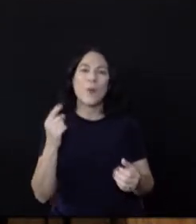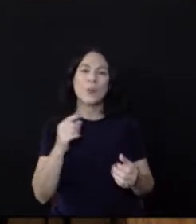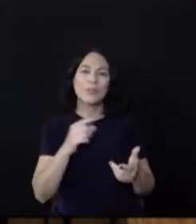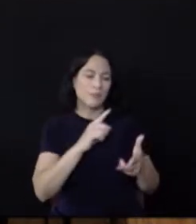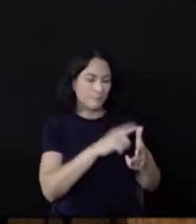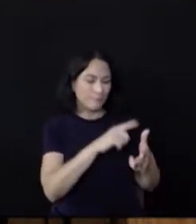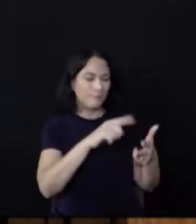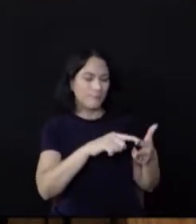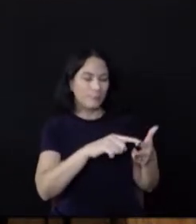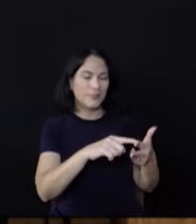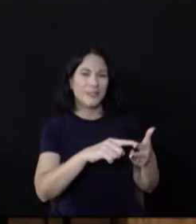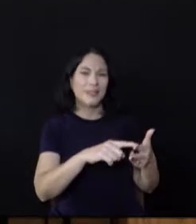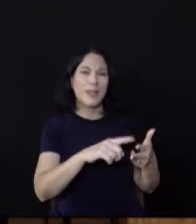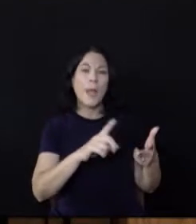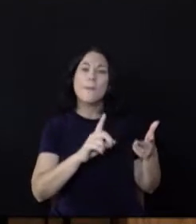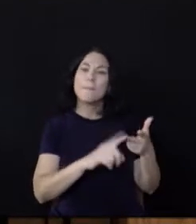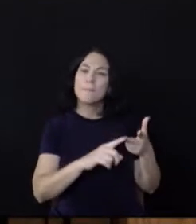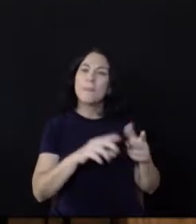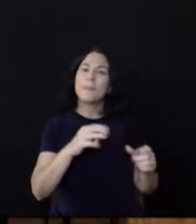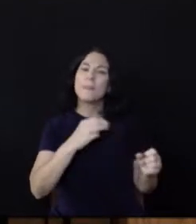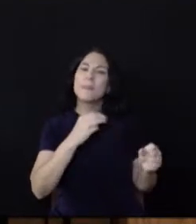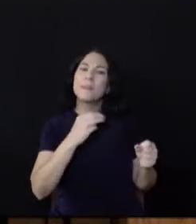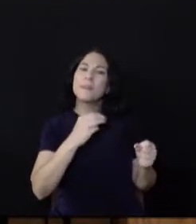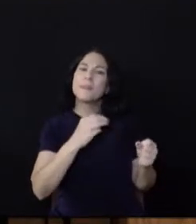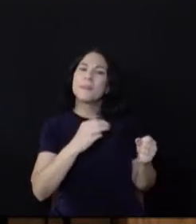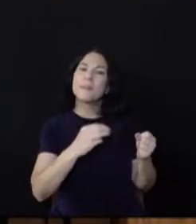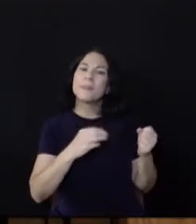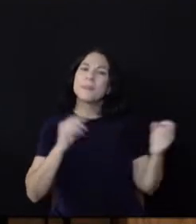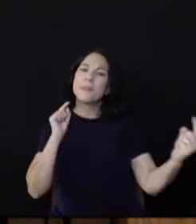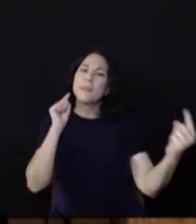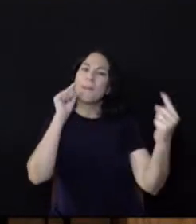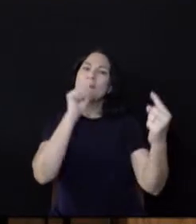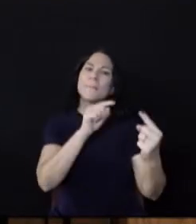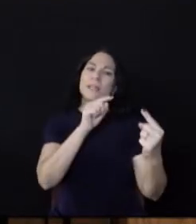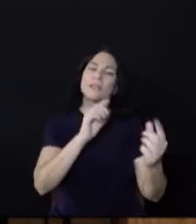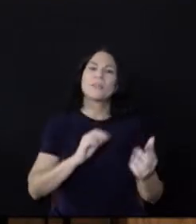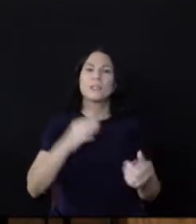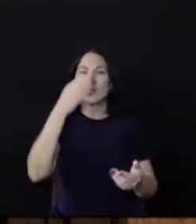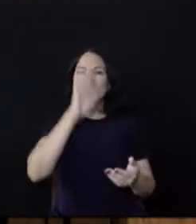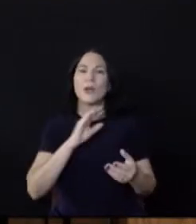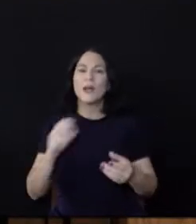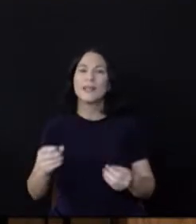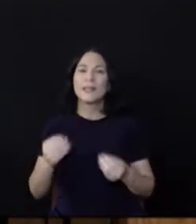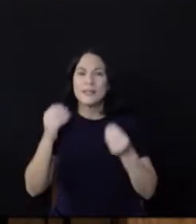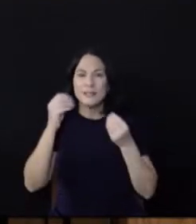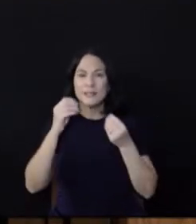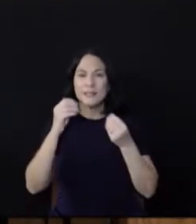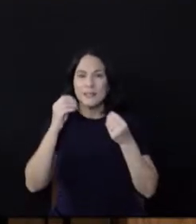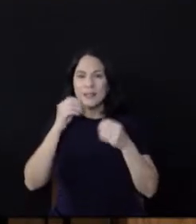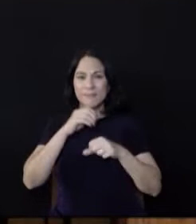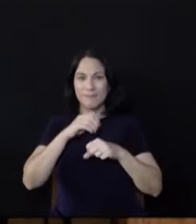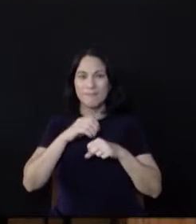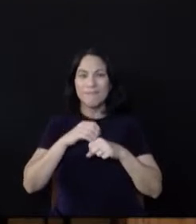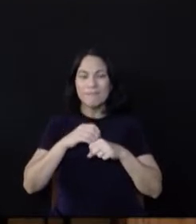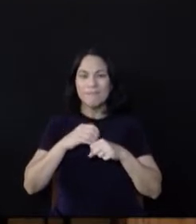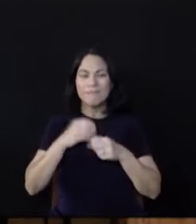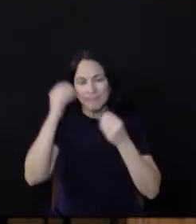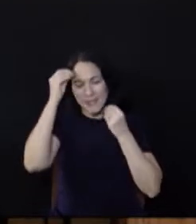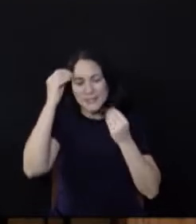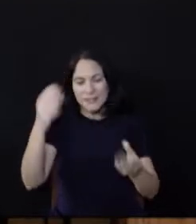and 2, but for the mission that God has given us with him in the world today. So are you